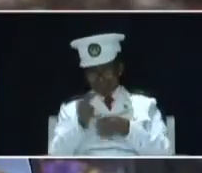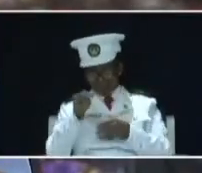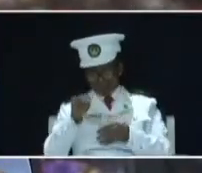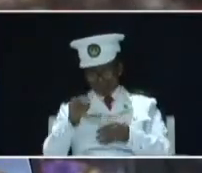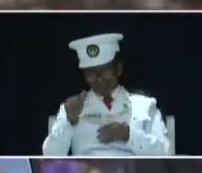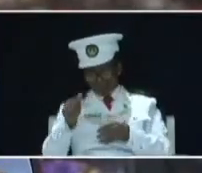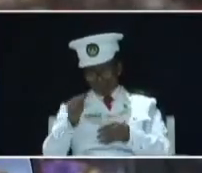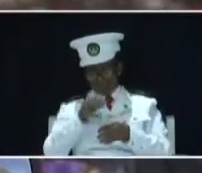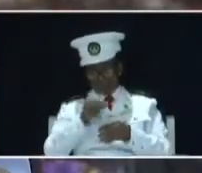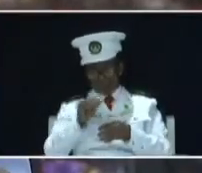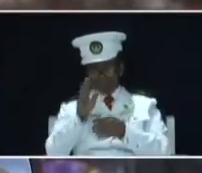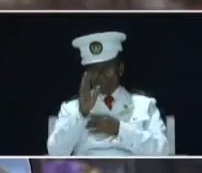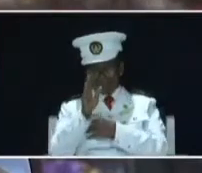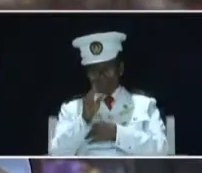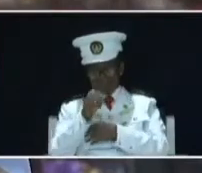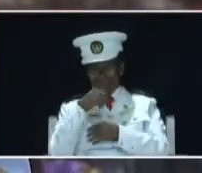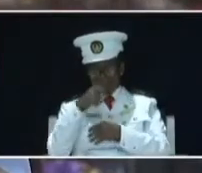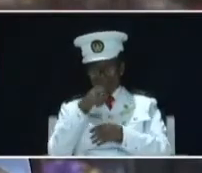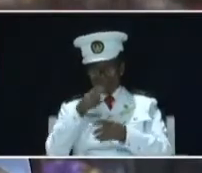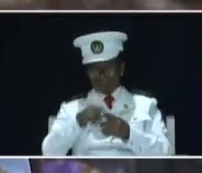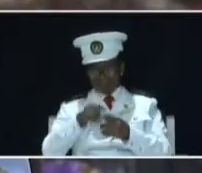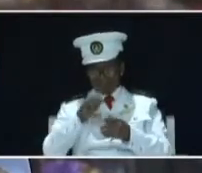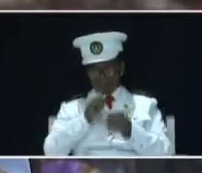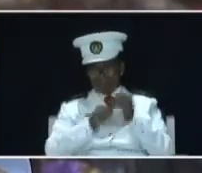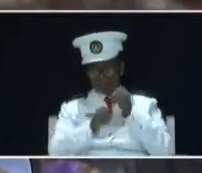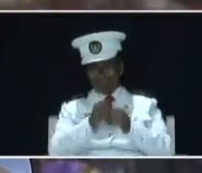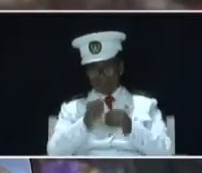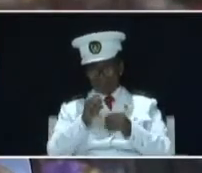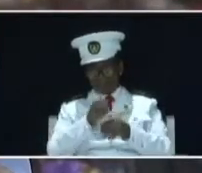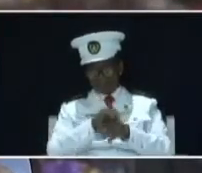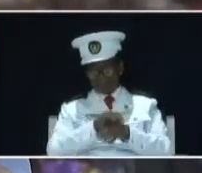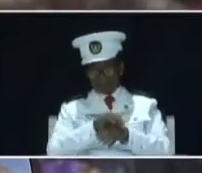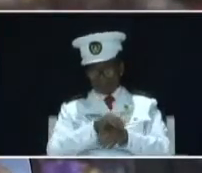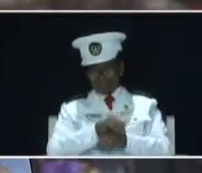to Elijah, don't roast this one. Go with him.